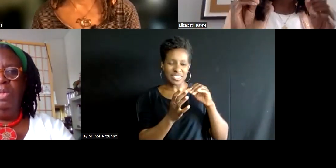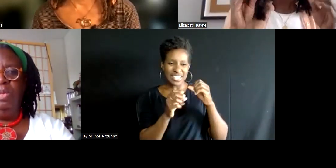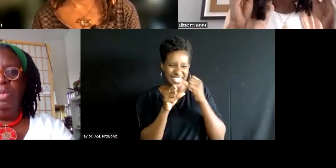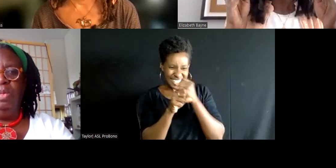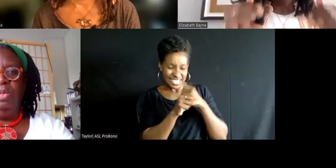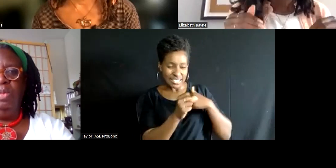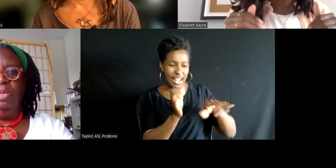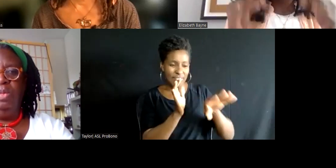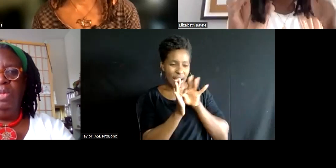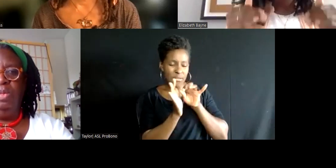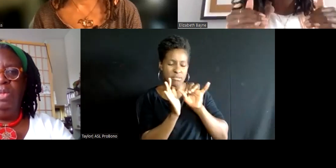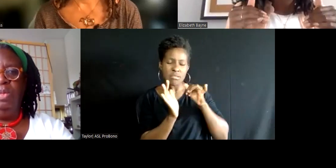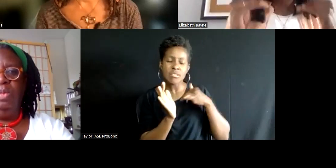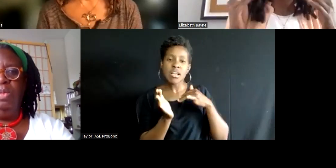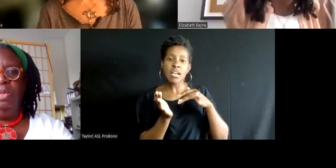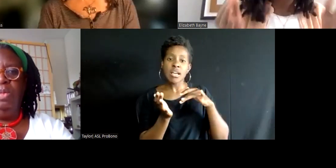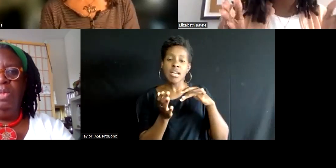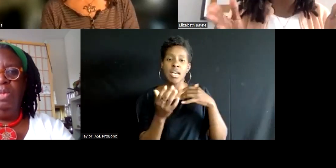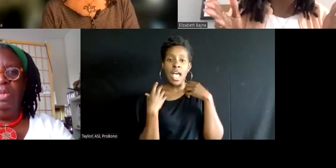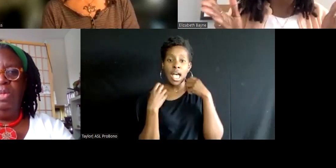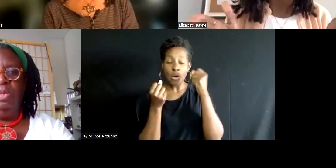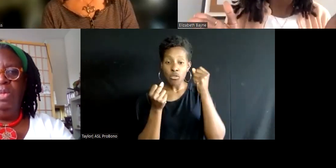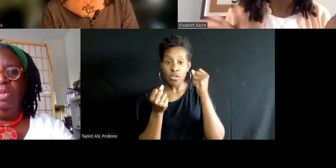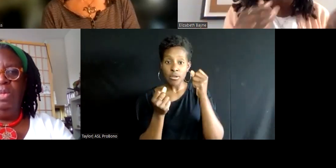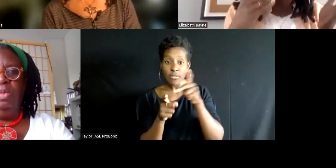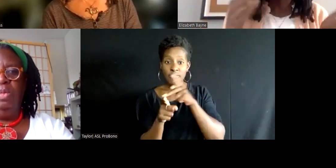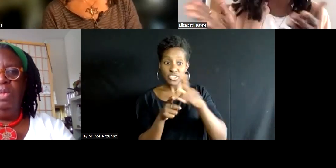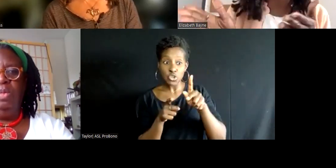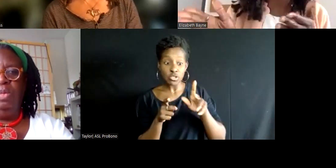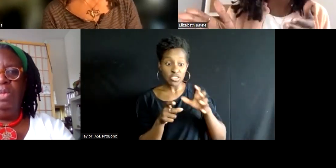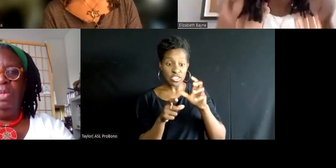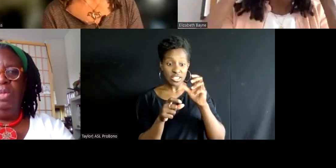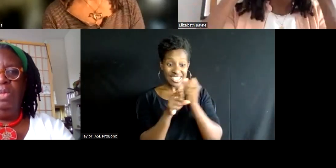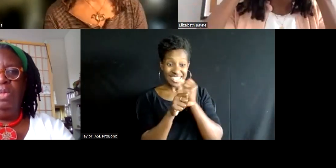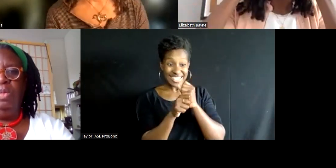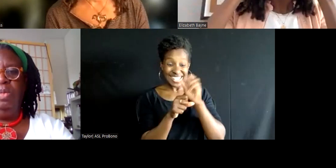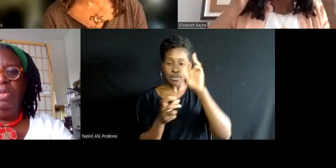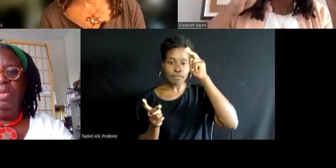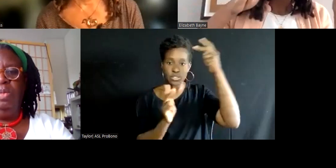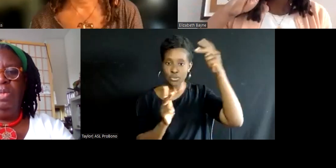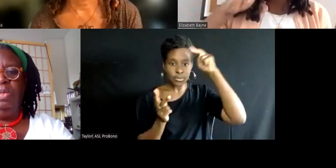that health professionals, nurses were misinterpreting the statistics. They would hear the statistics about,